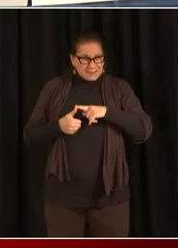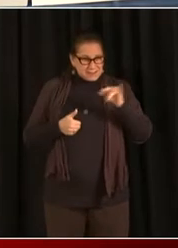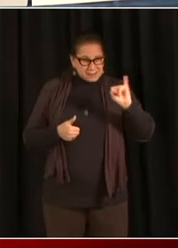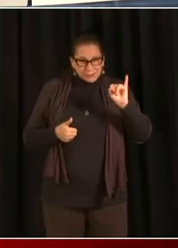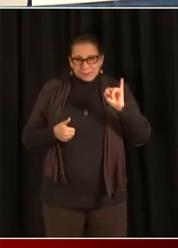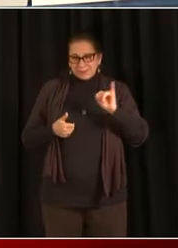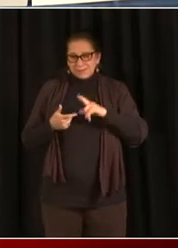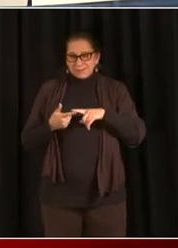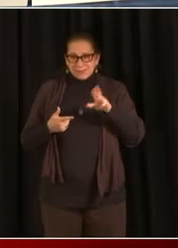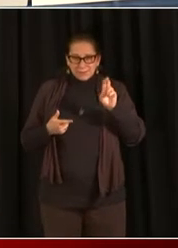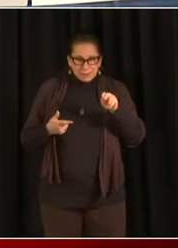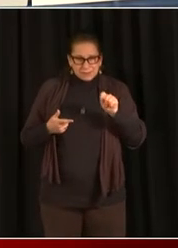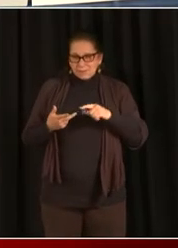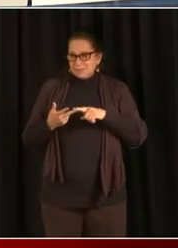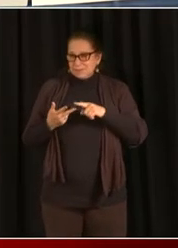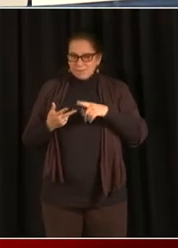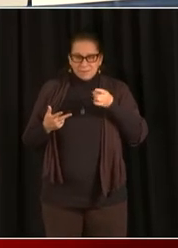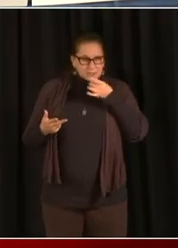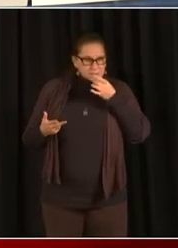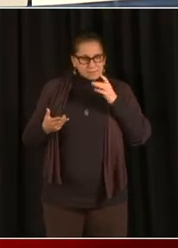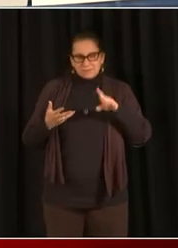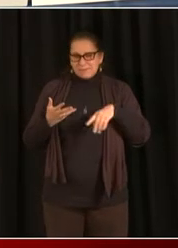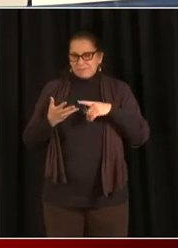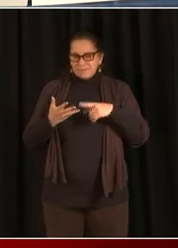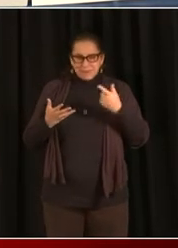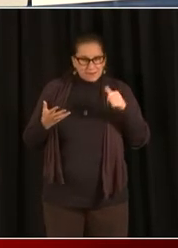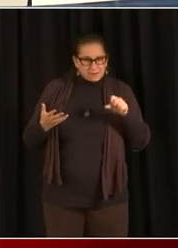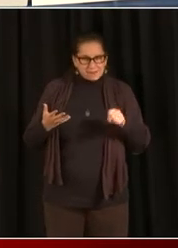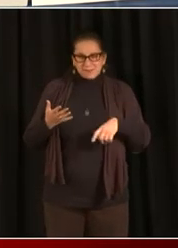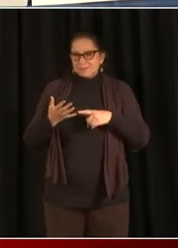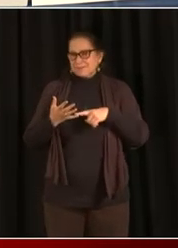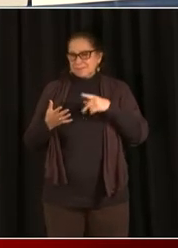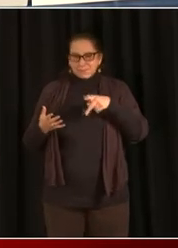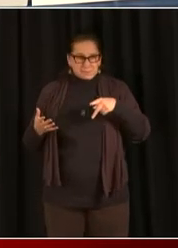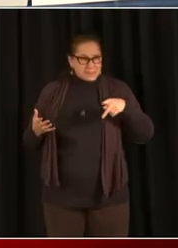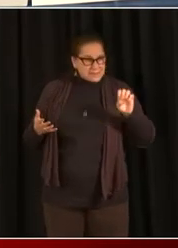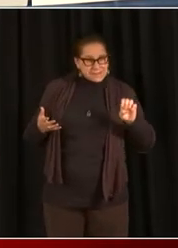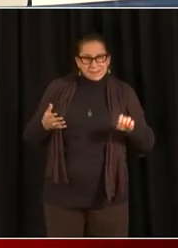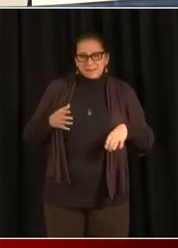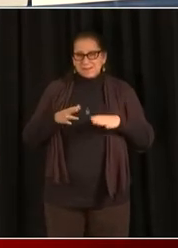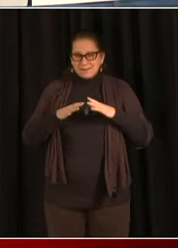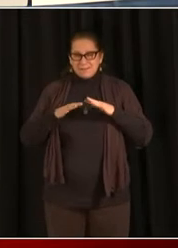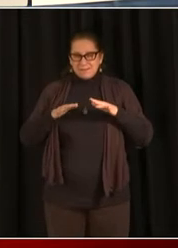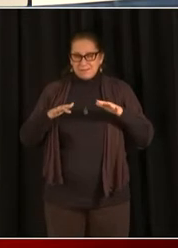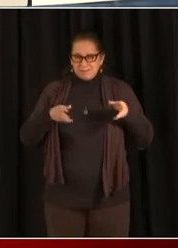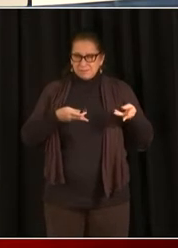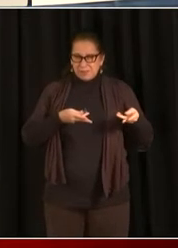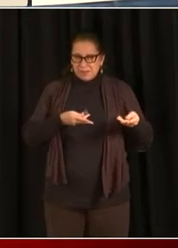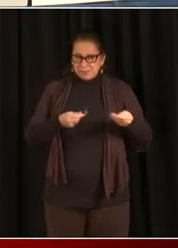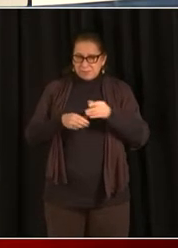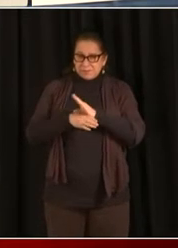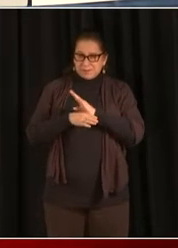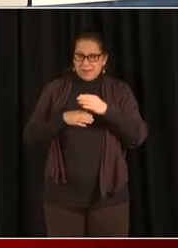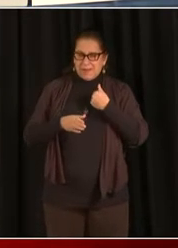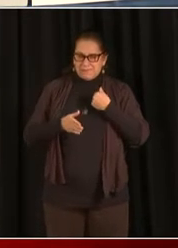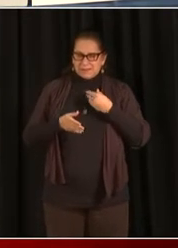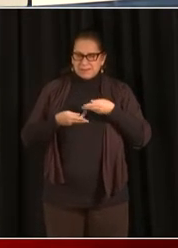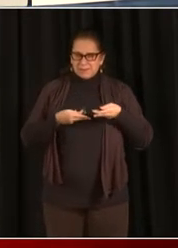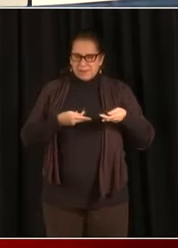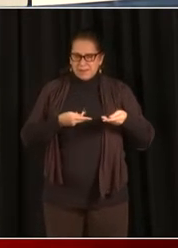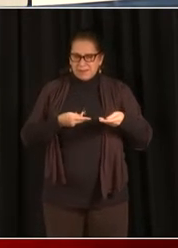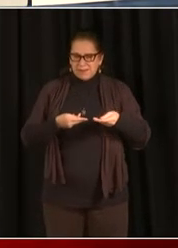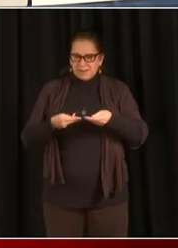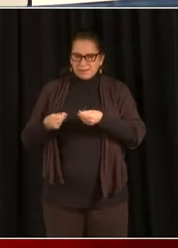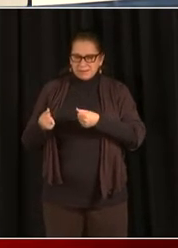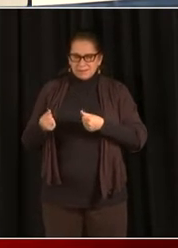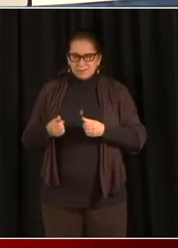utilities, and even expenses related to COVID. Maybe it's PPE. And so those are the allowable expenses. As you